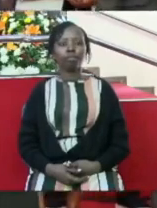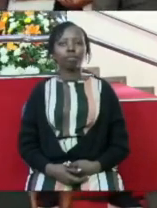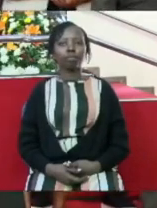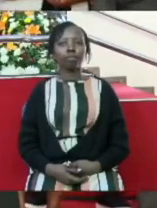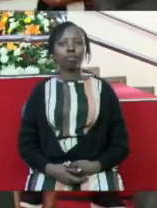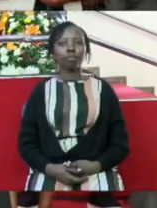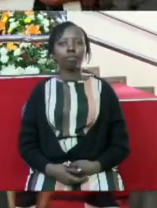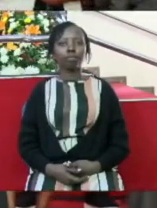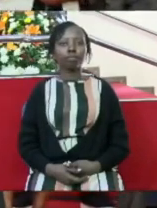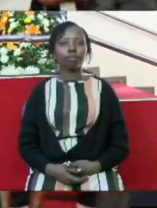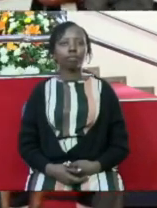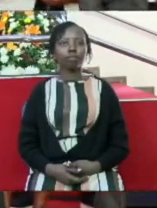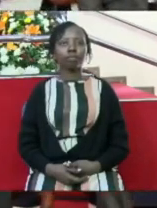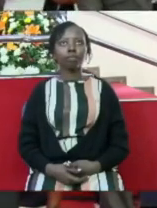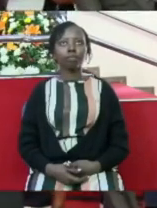Mimi